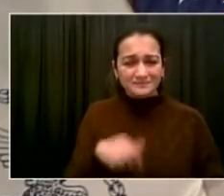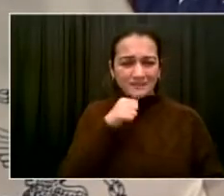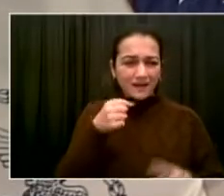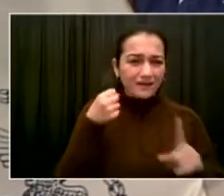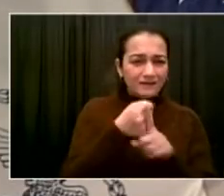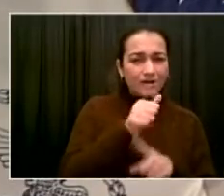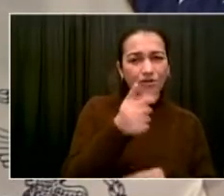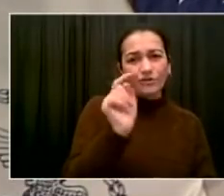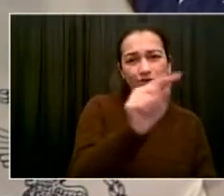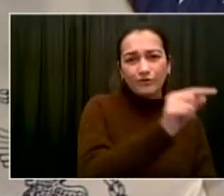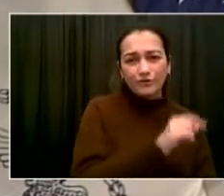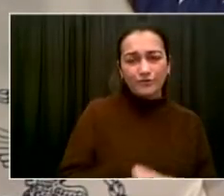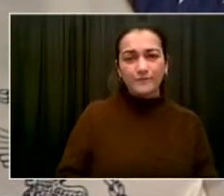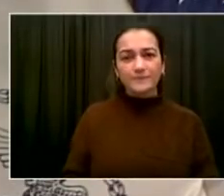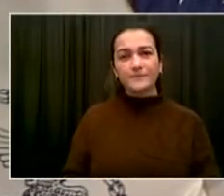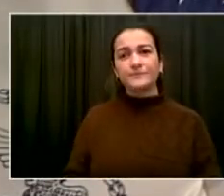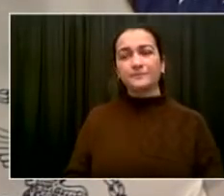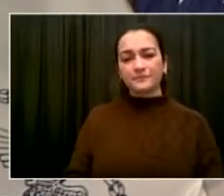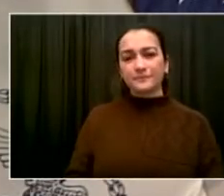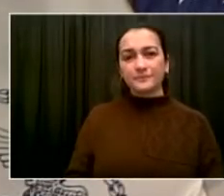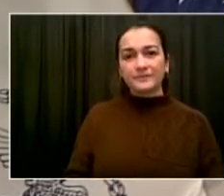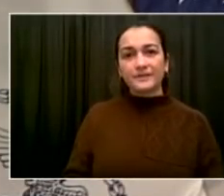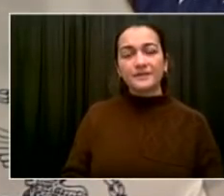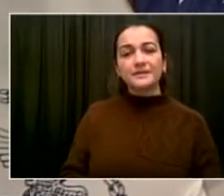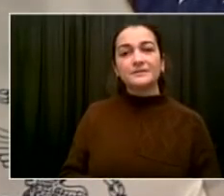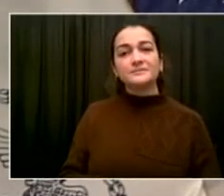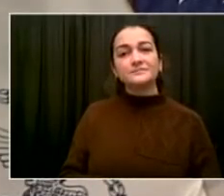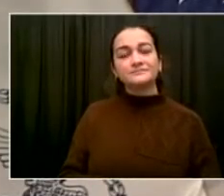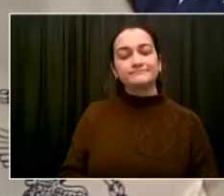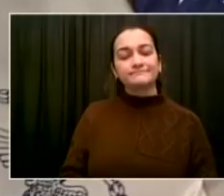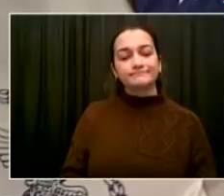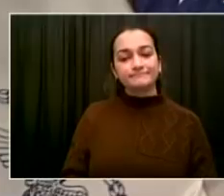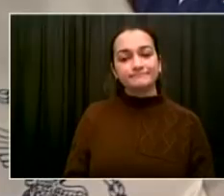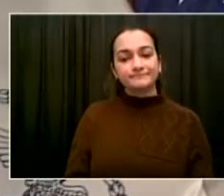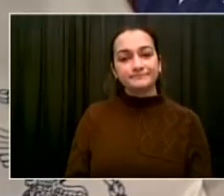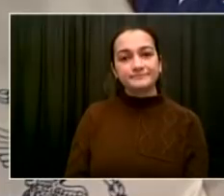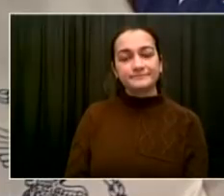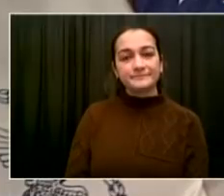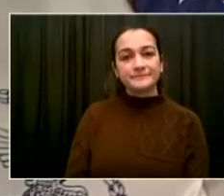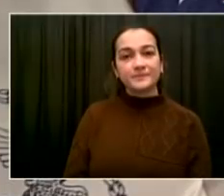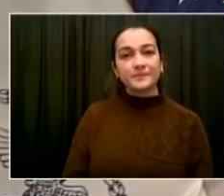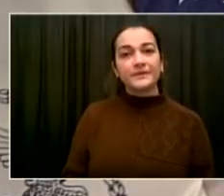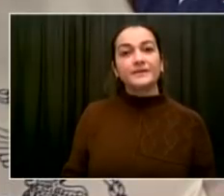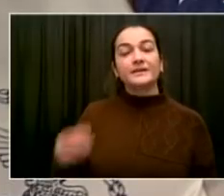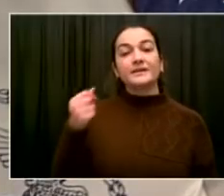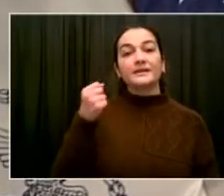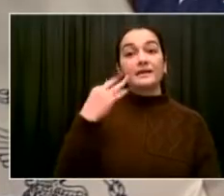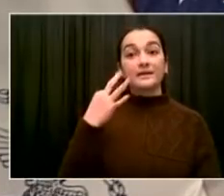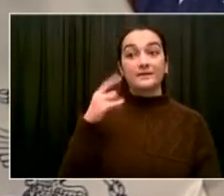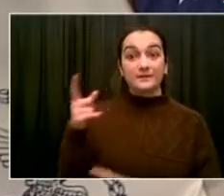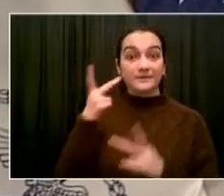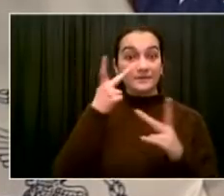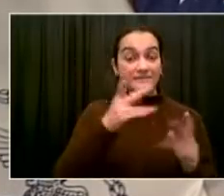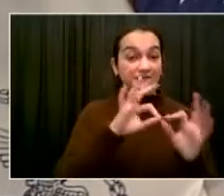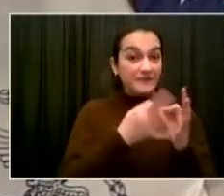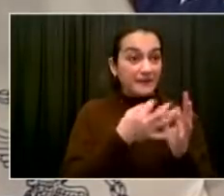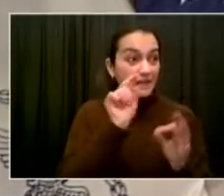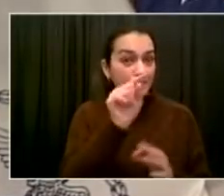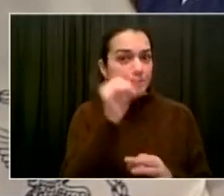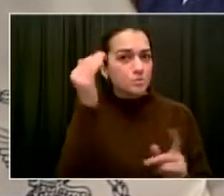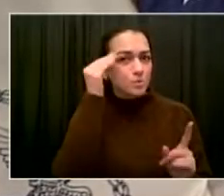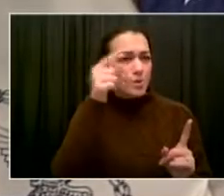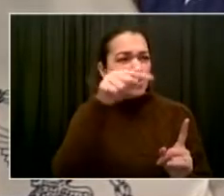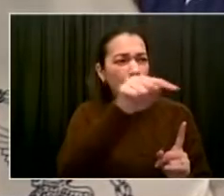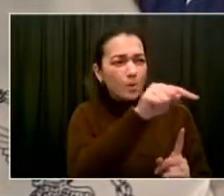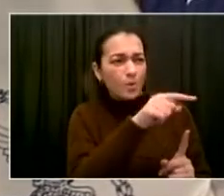you happen to be in one of the less vulnerable categories, more options. But the people who have the most options, the people who have the most freedom are the people who are the most